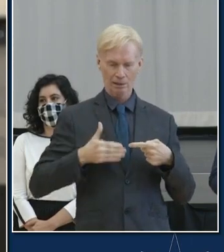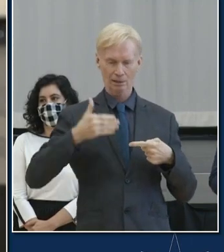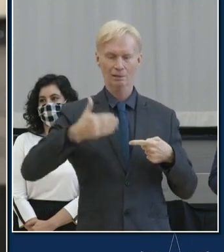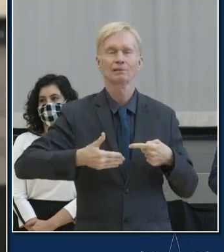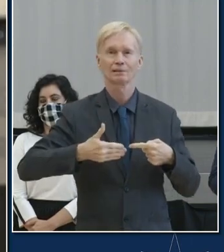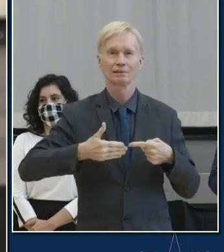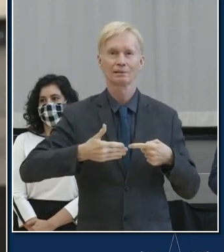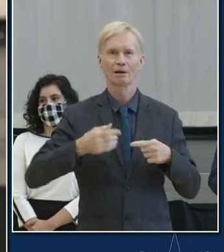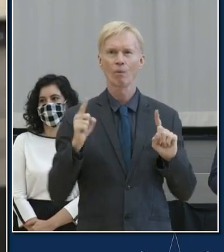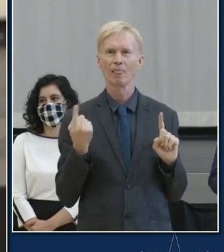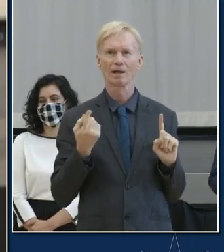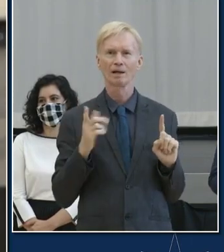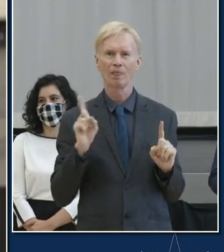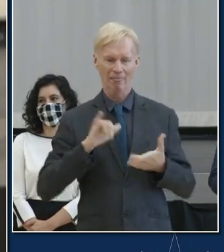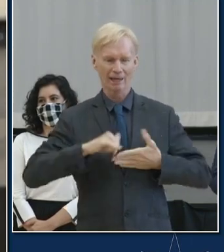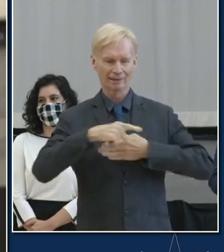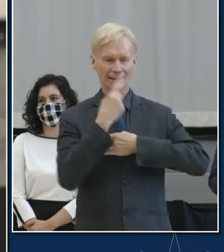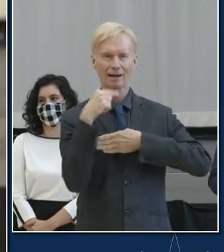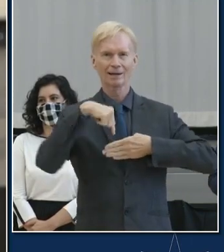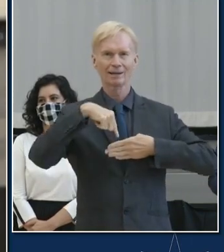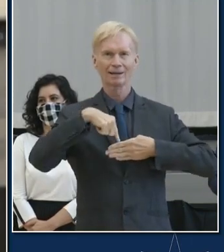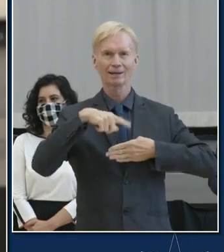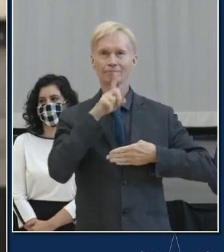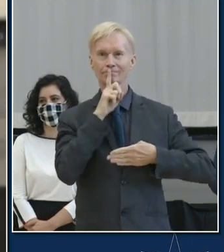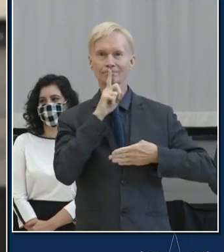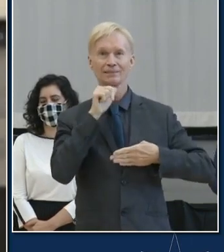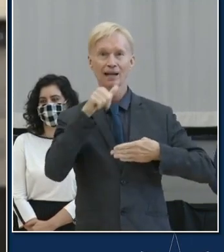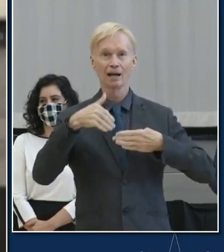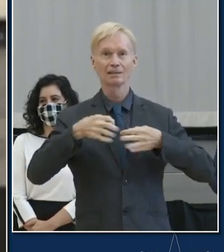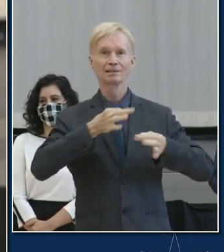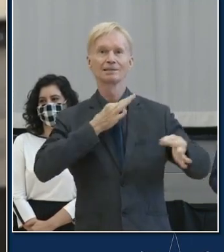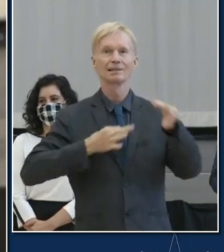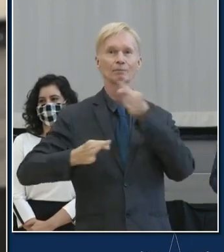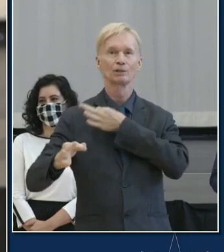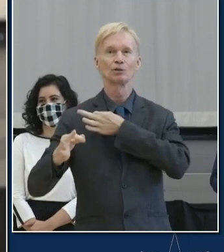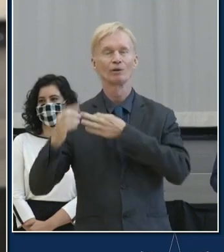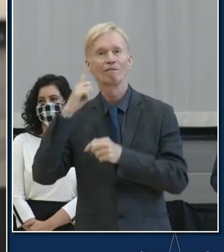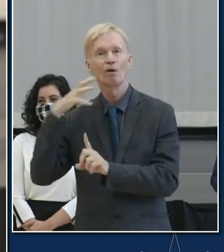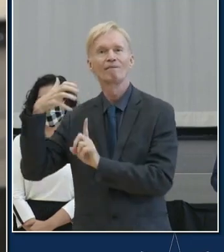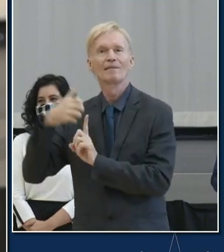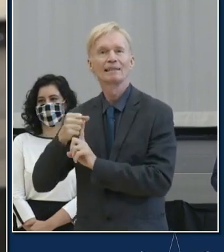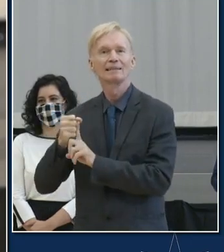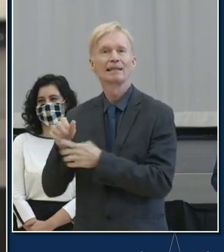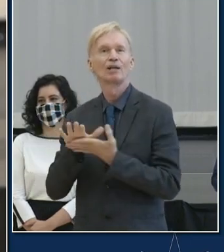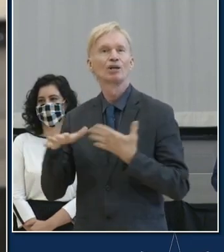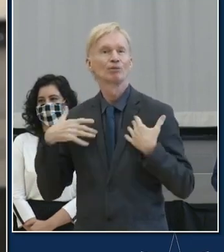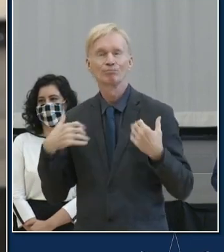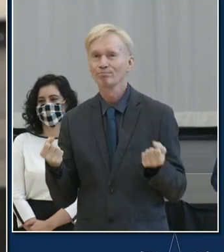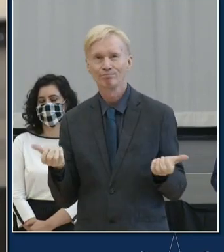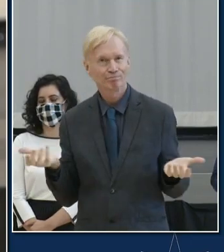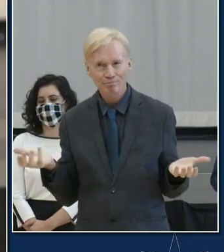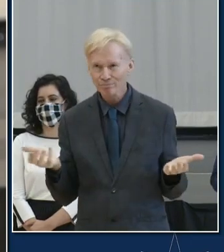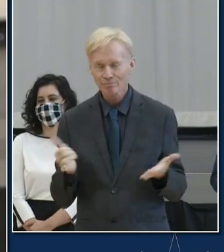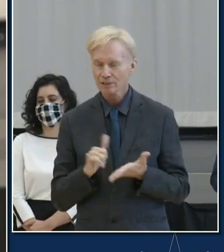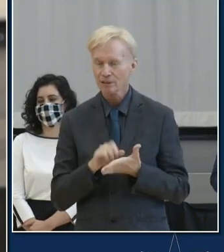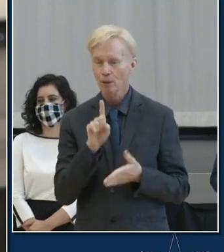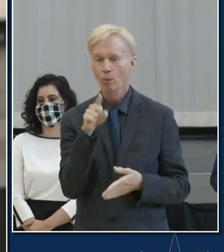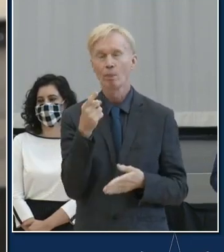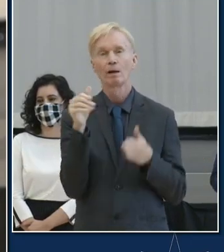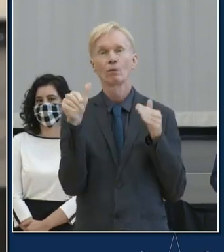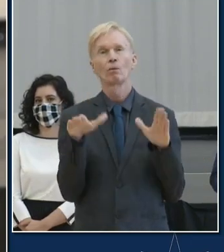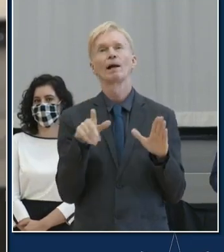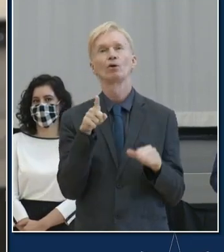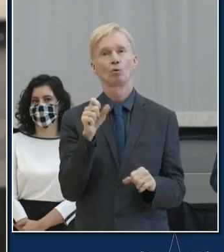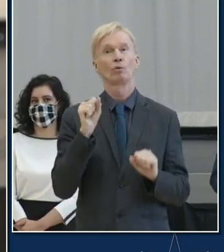indicator of where you are. It is not a substitute for the vaccine. It just isn't. The only way that you